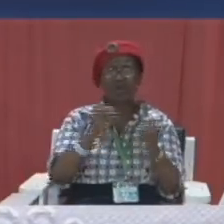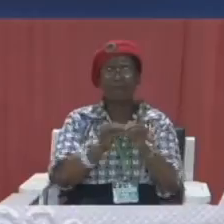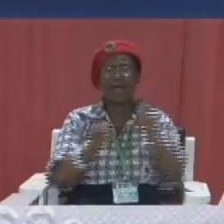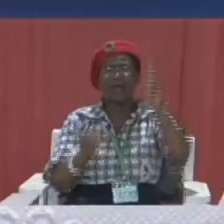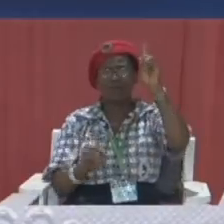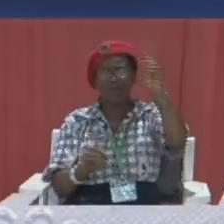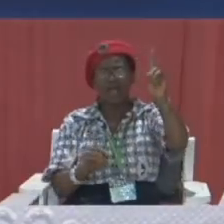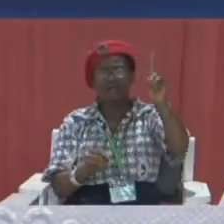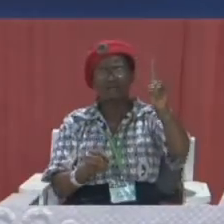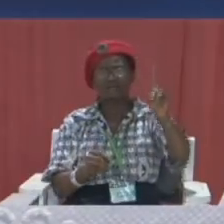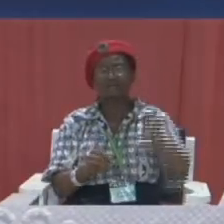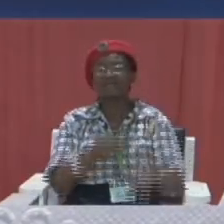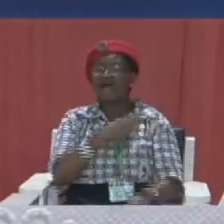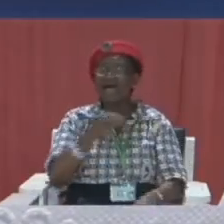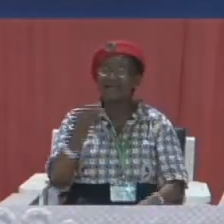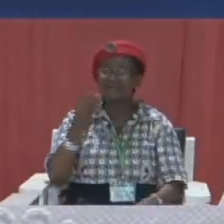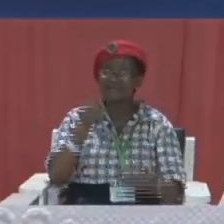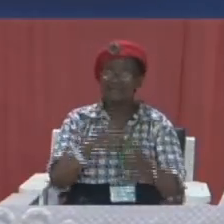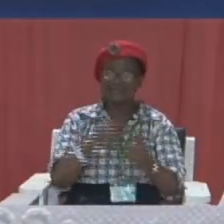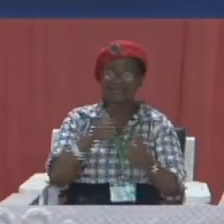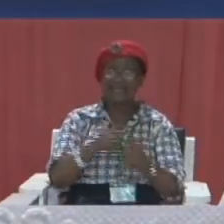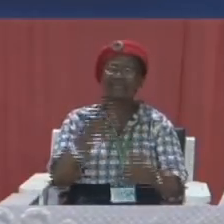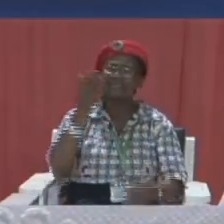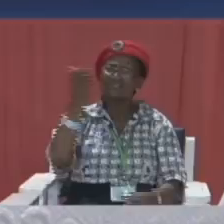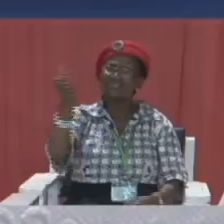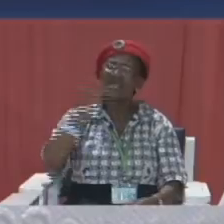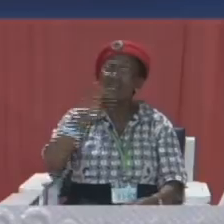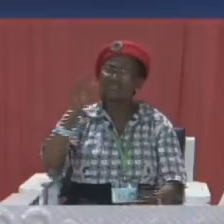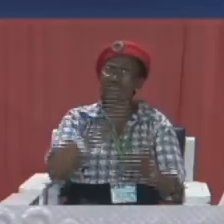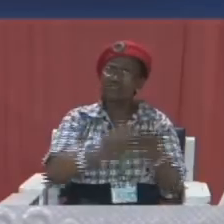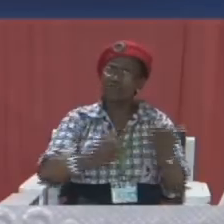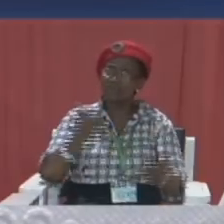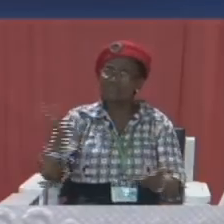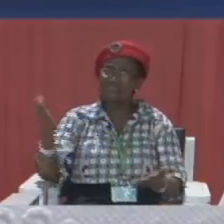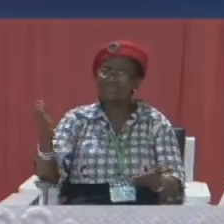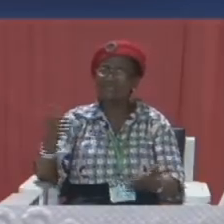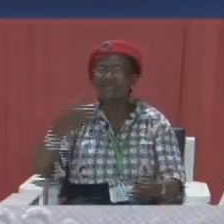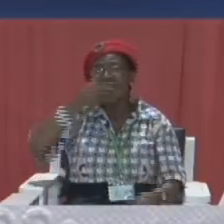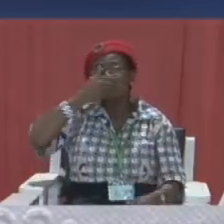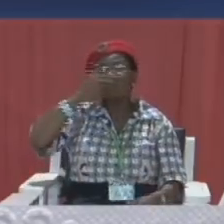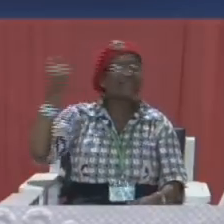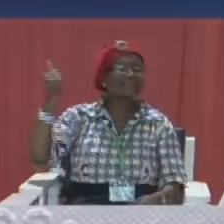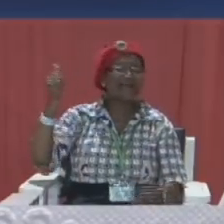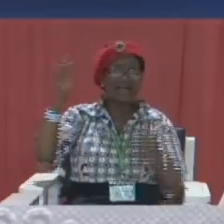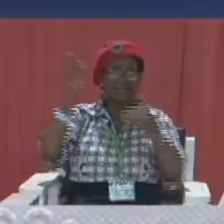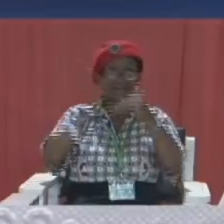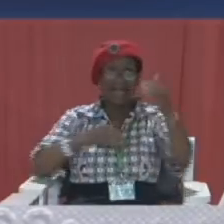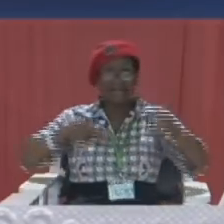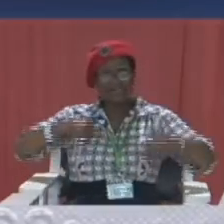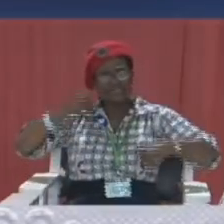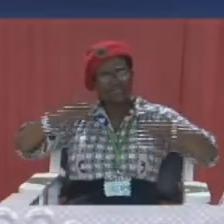And then there is something better than joy. And